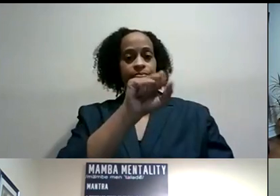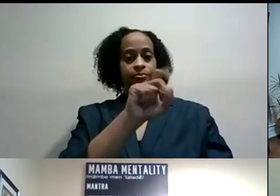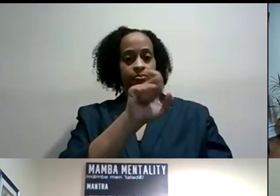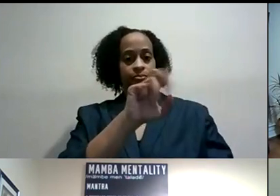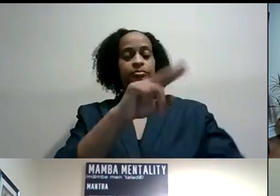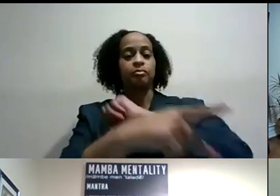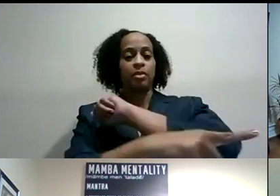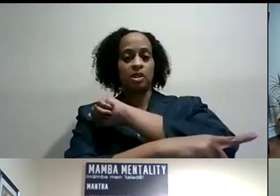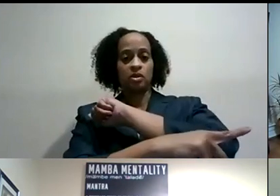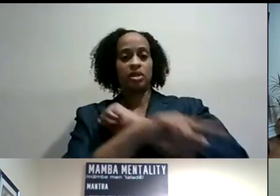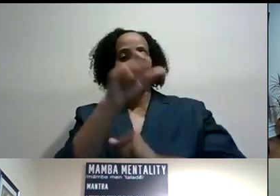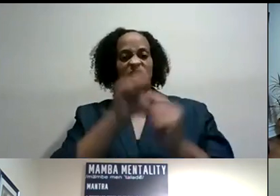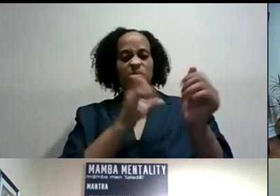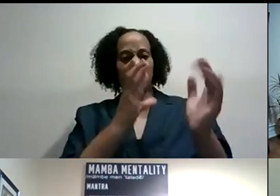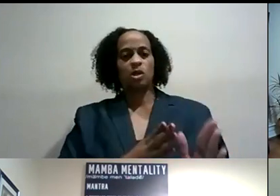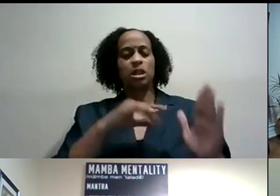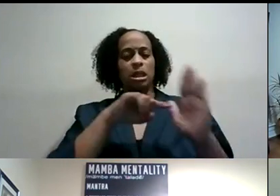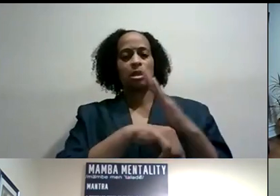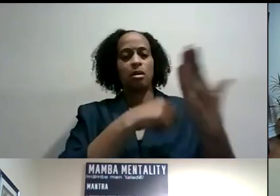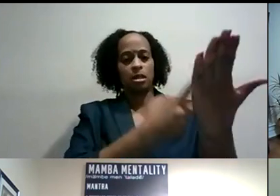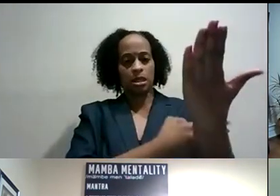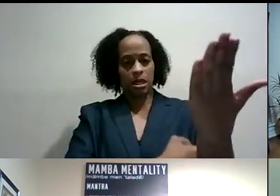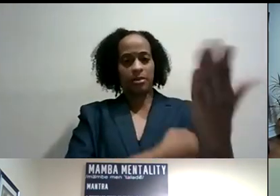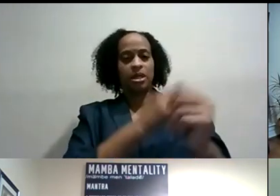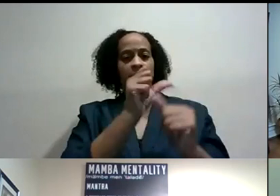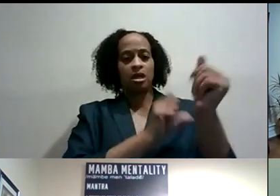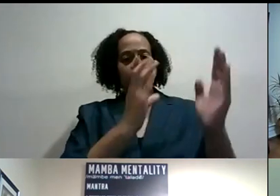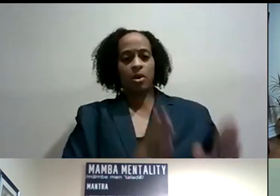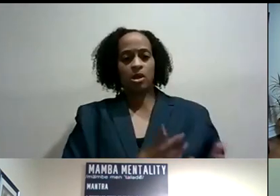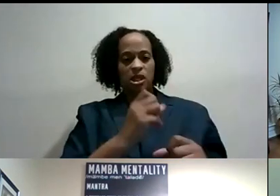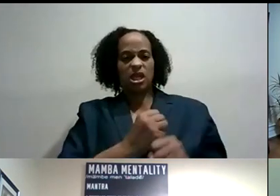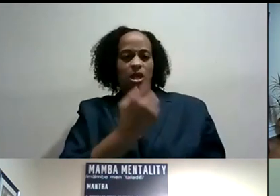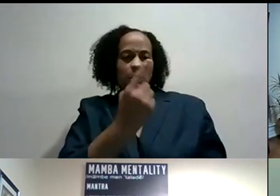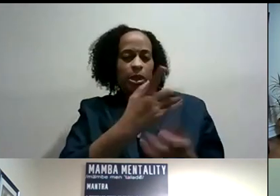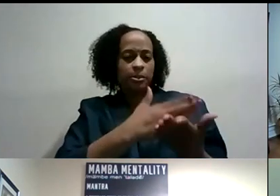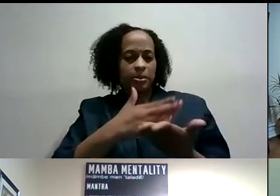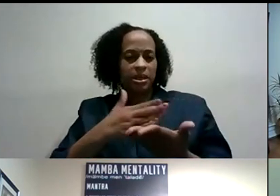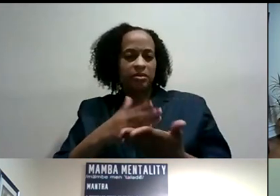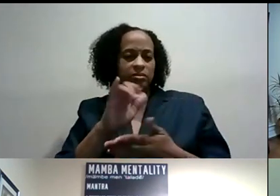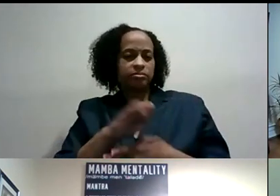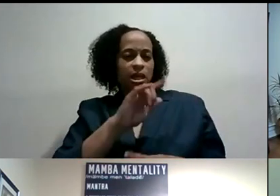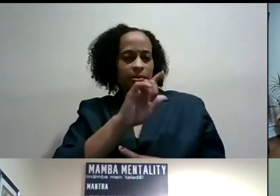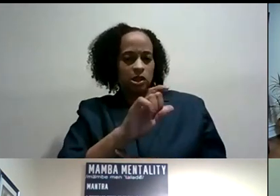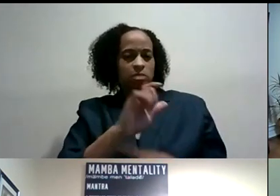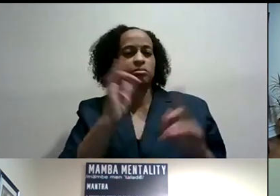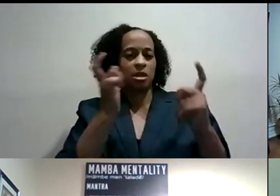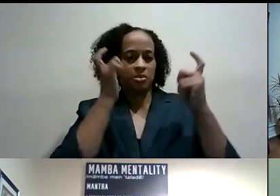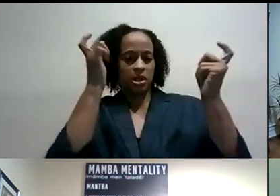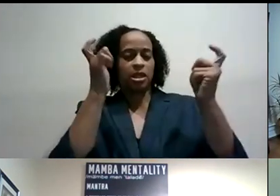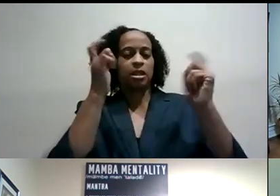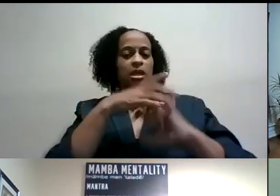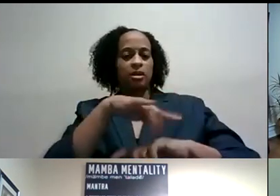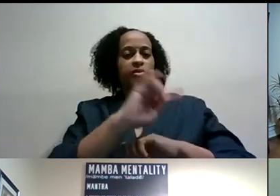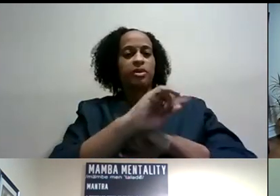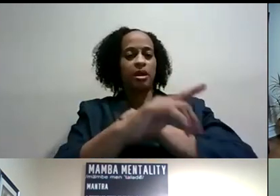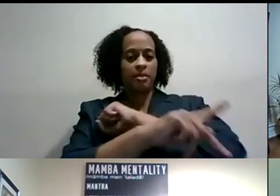person, they kill a lamb, and each person get one little piece, even that much, celebrating the